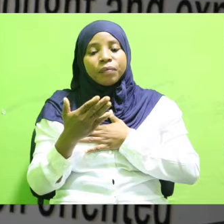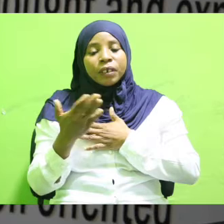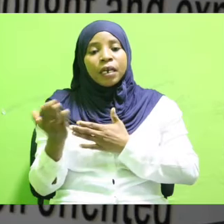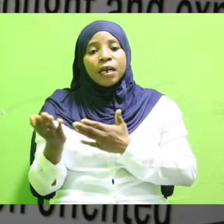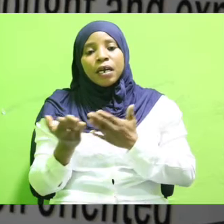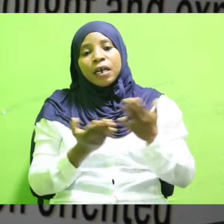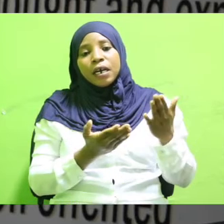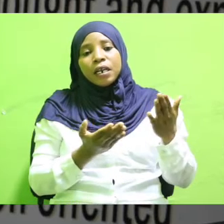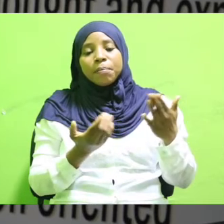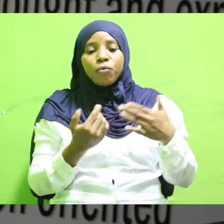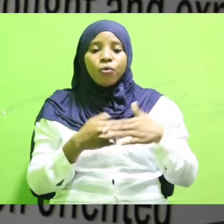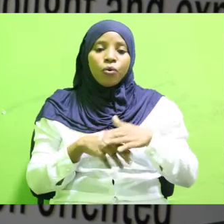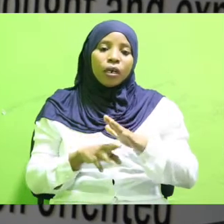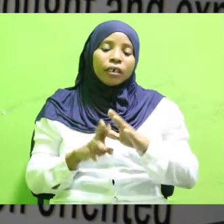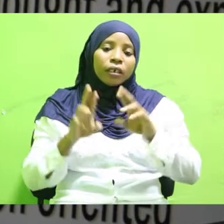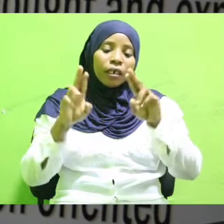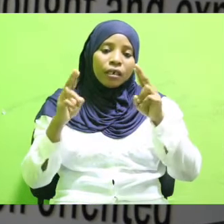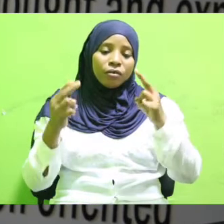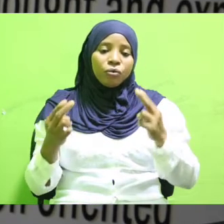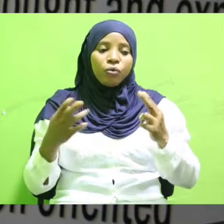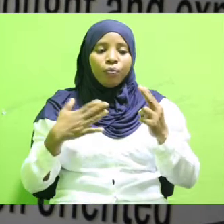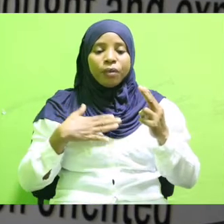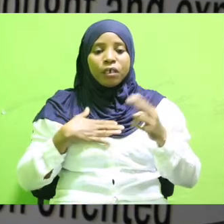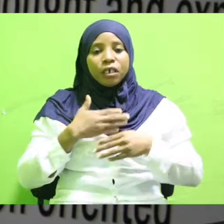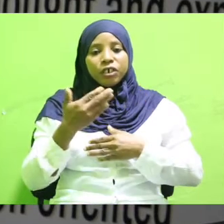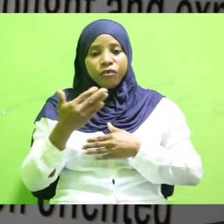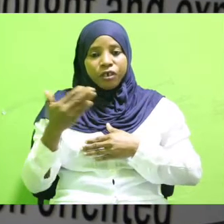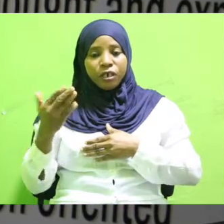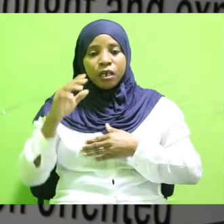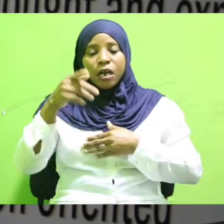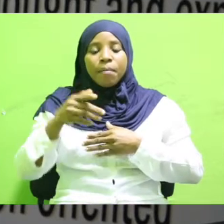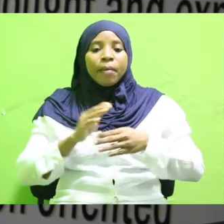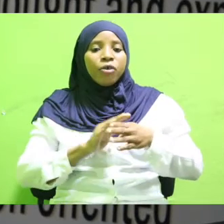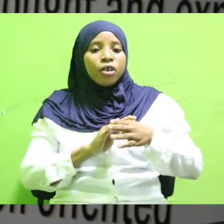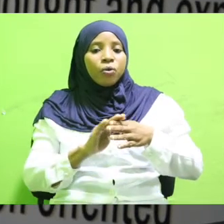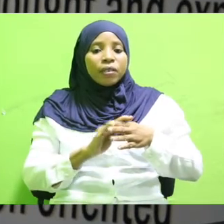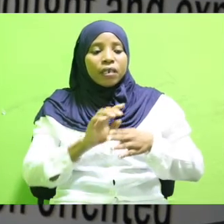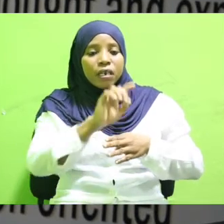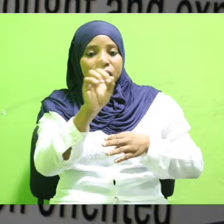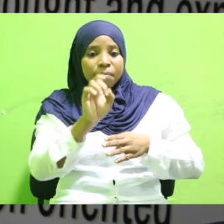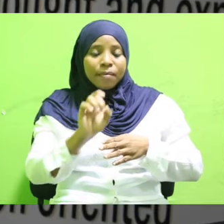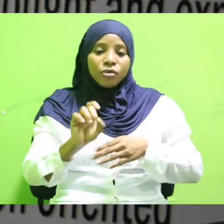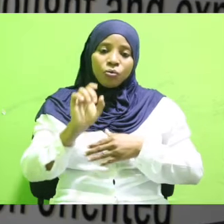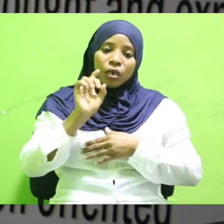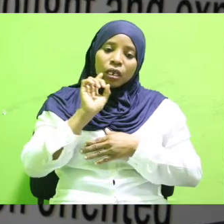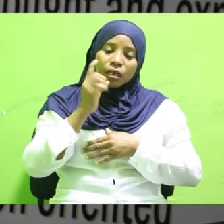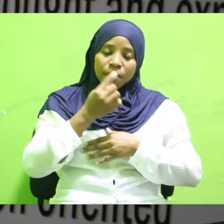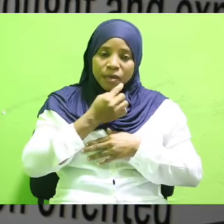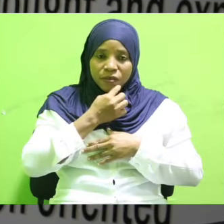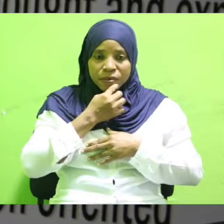episode in which we're going to continue answering questions brought in biology. You're going to be with me, Munir